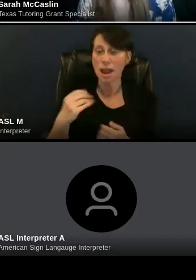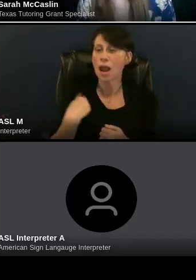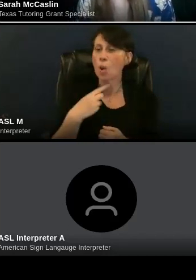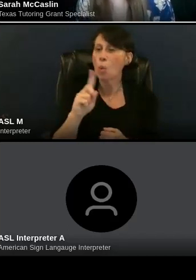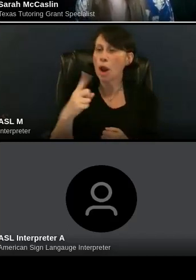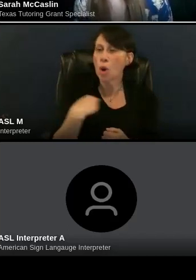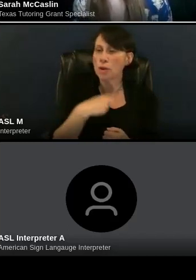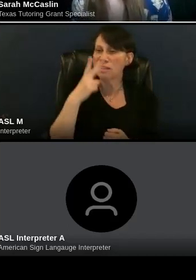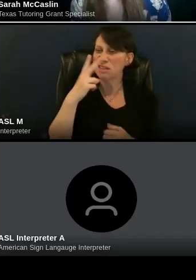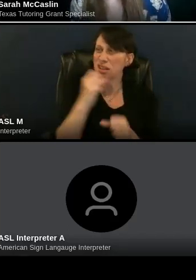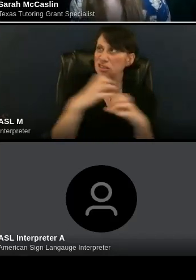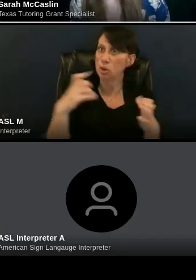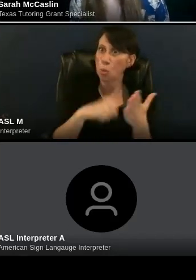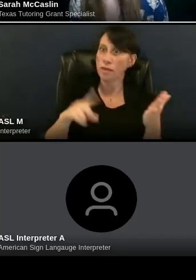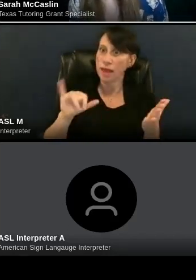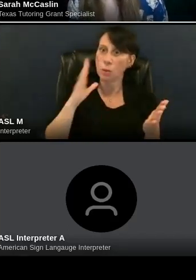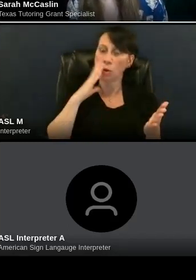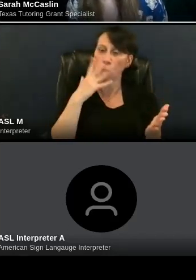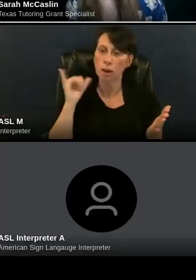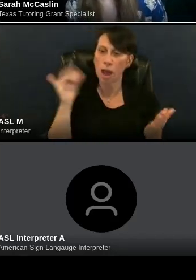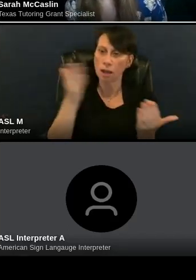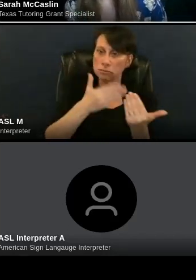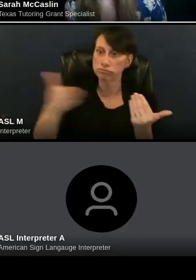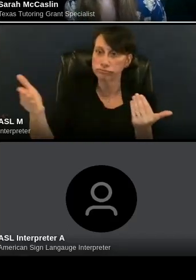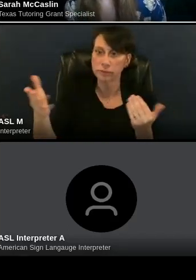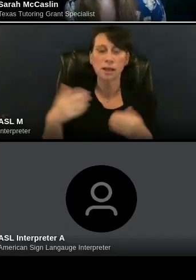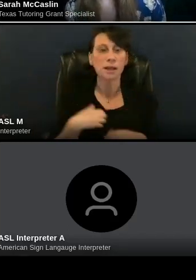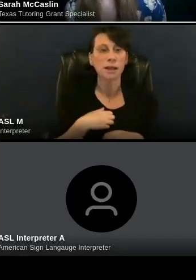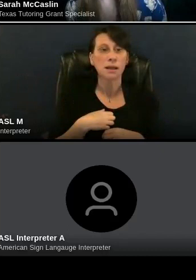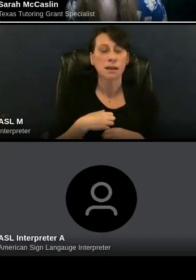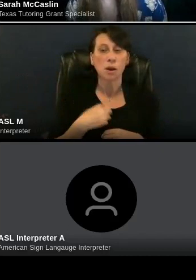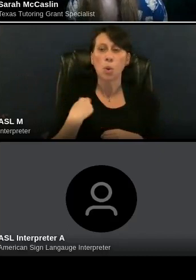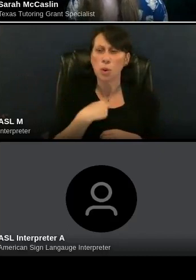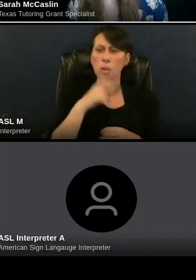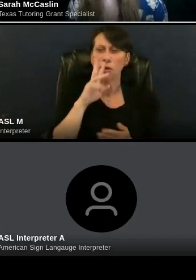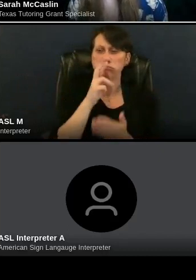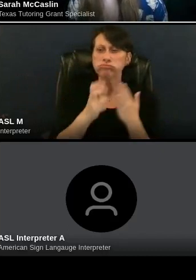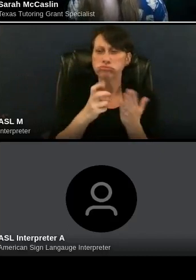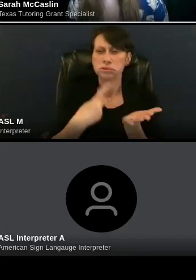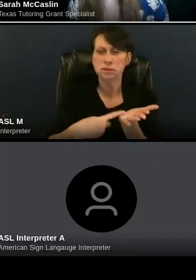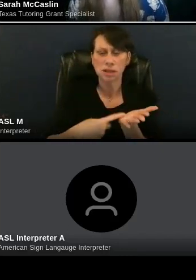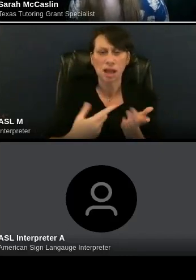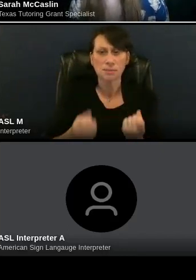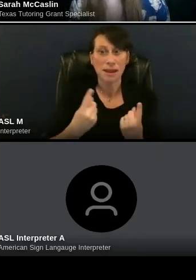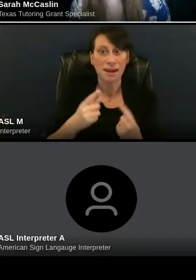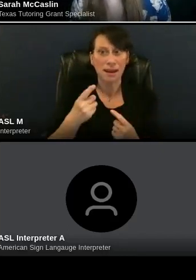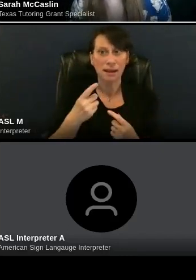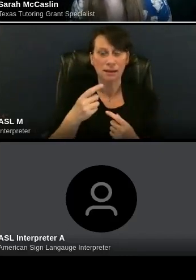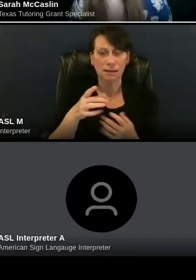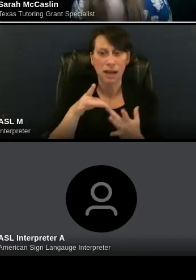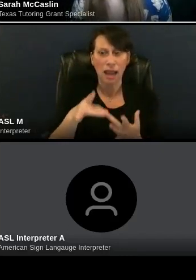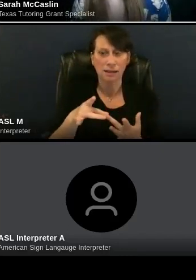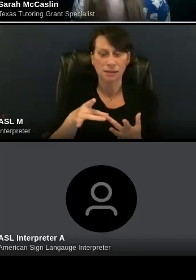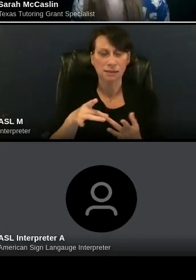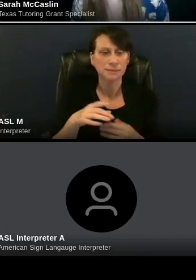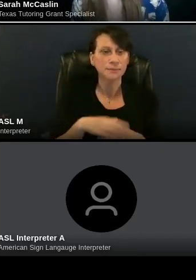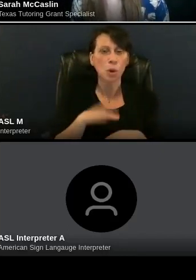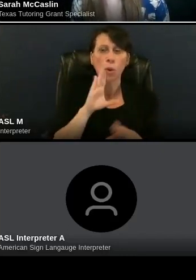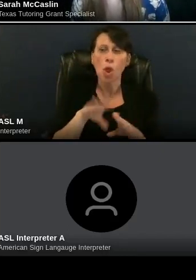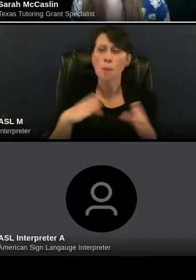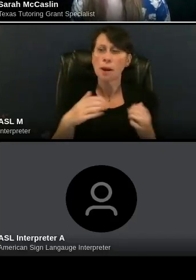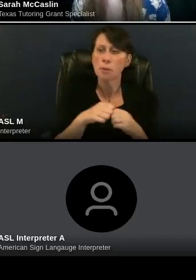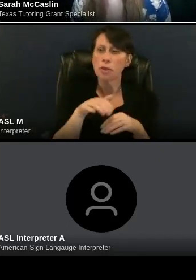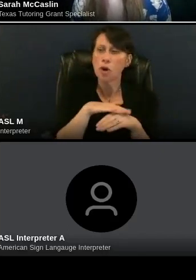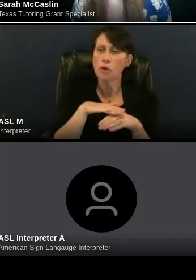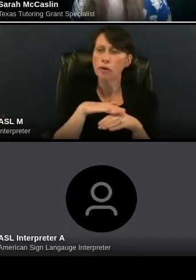moving forward. The bulk of our time will be spent on spending guidance. And so we'll open it up with just an